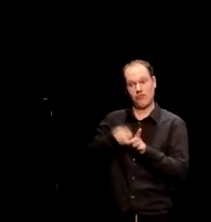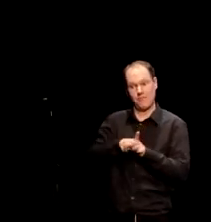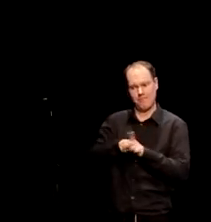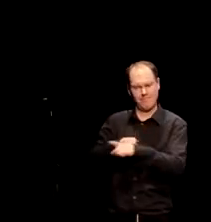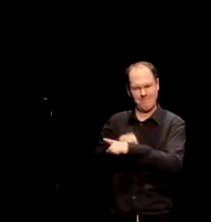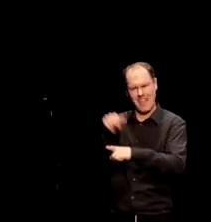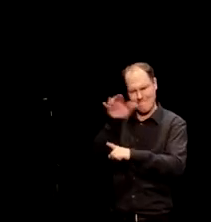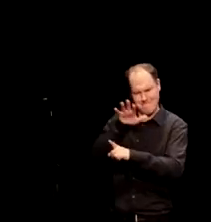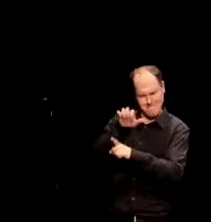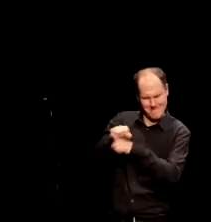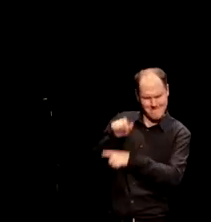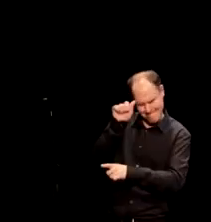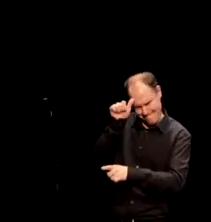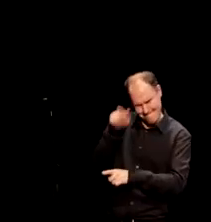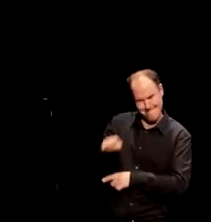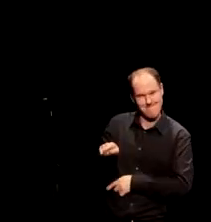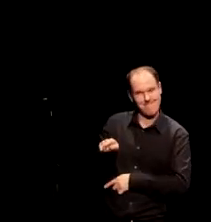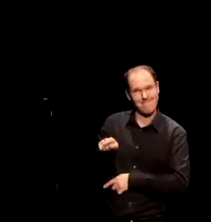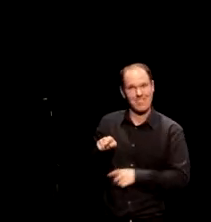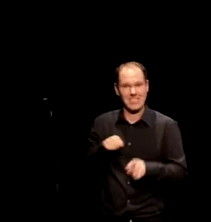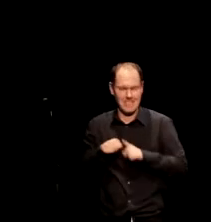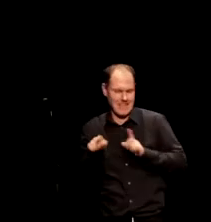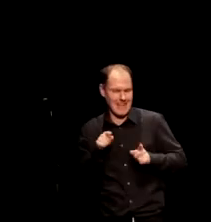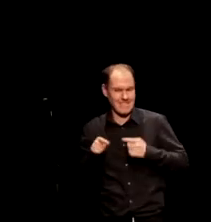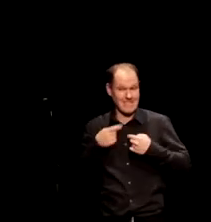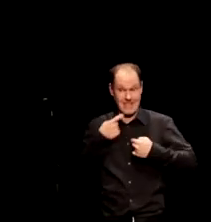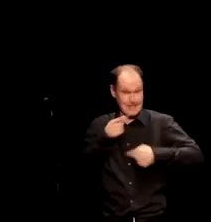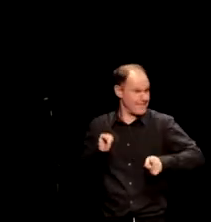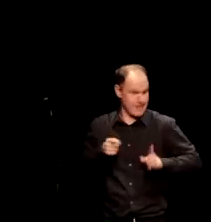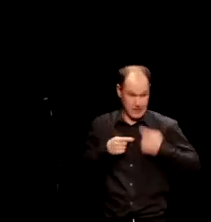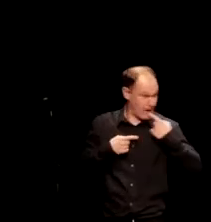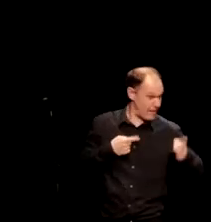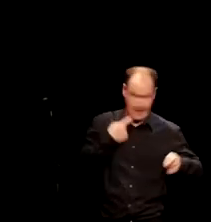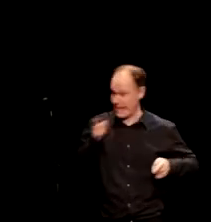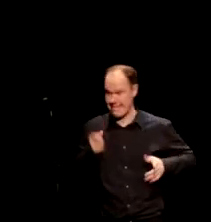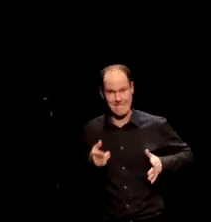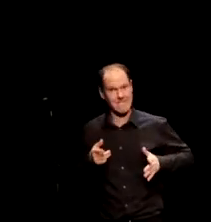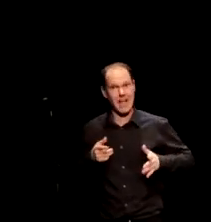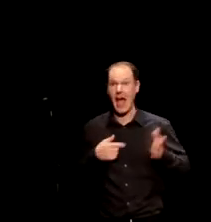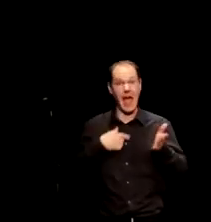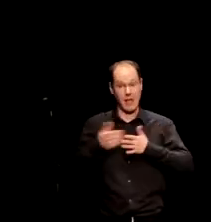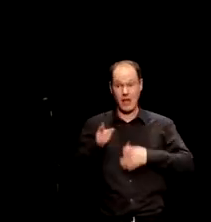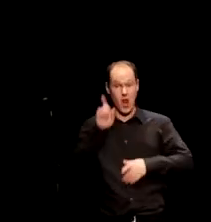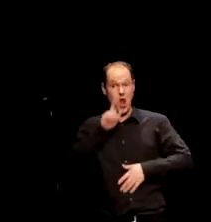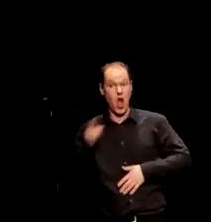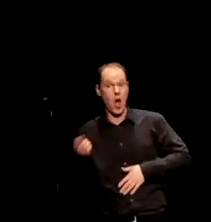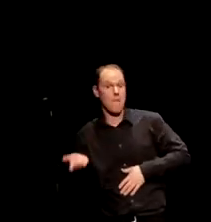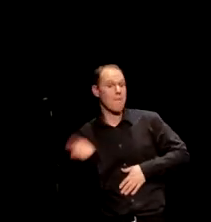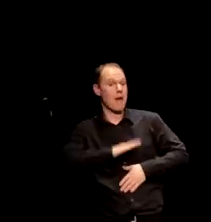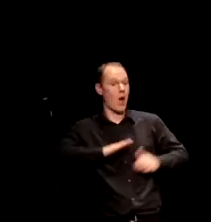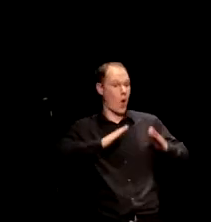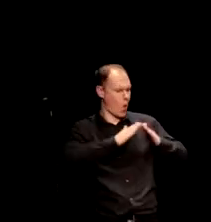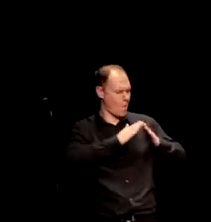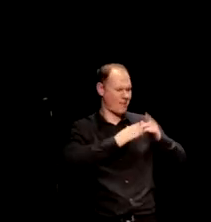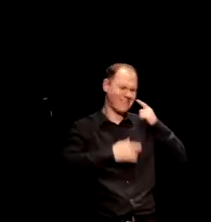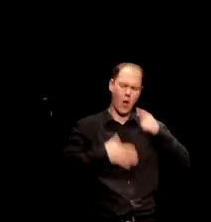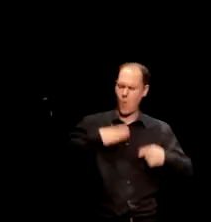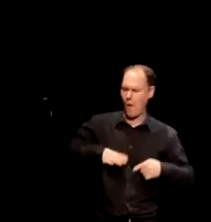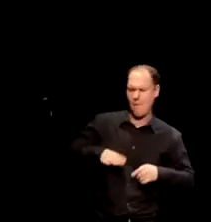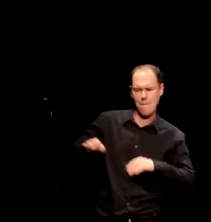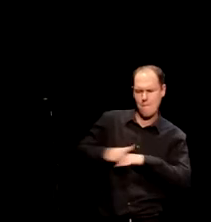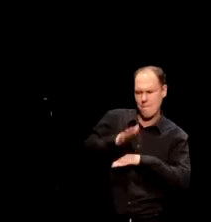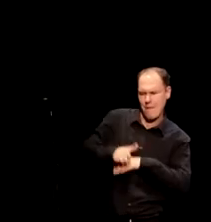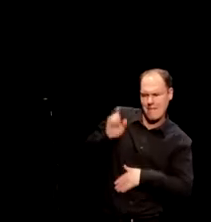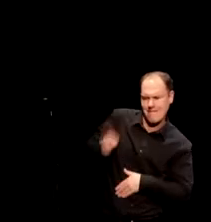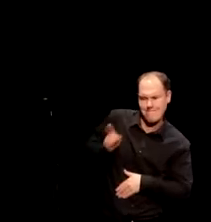but she refuses and goes home, and Rob, having been told by her mother about what has happened, still wants to marry her, and she